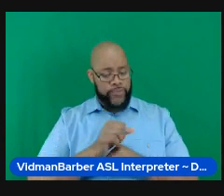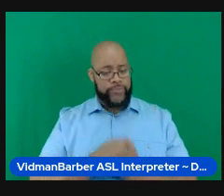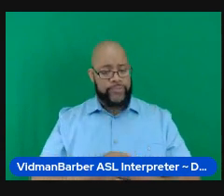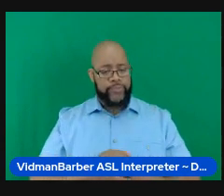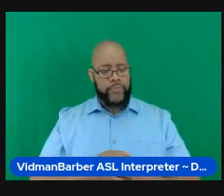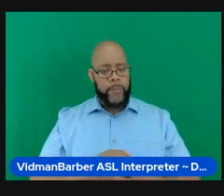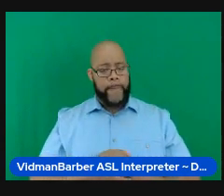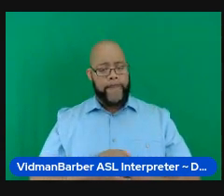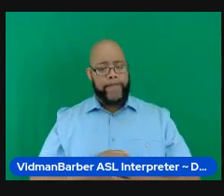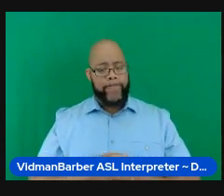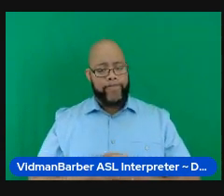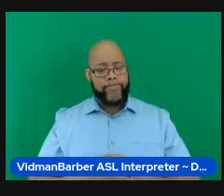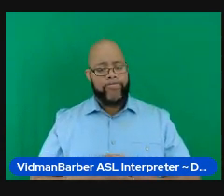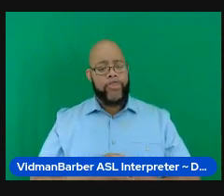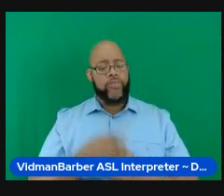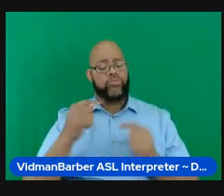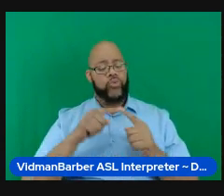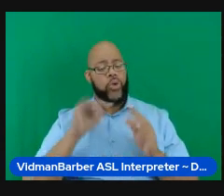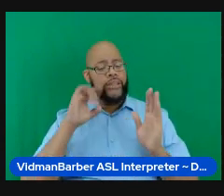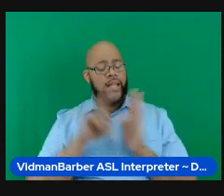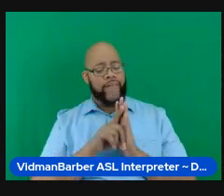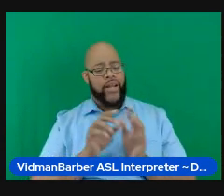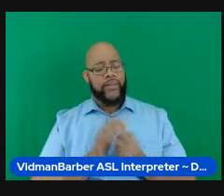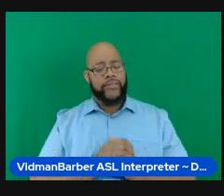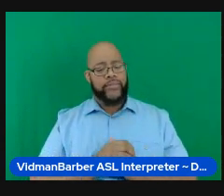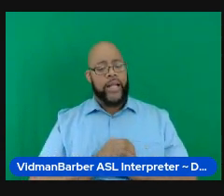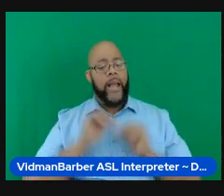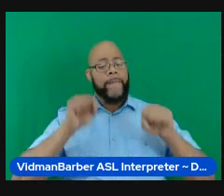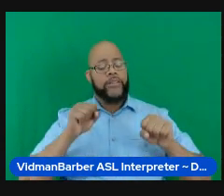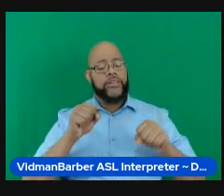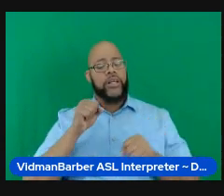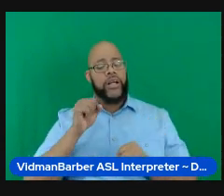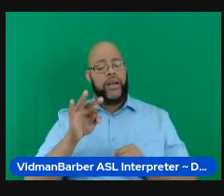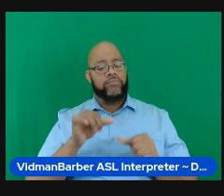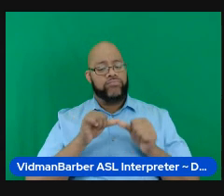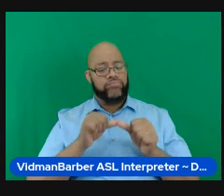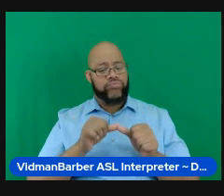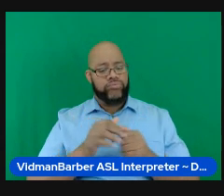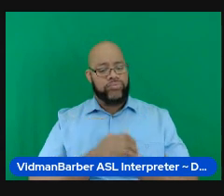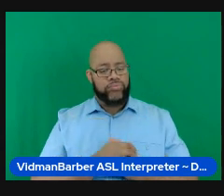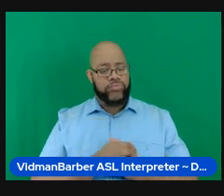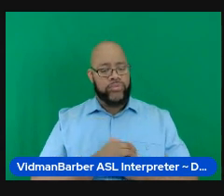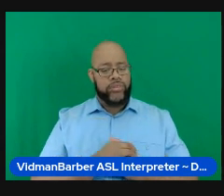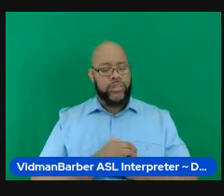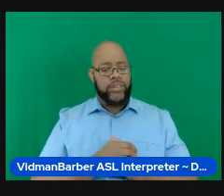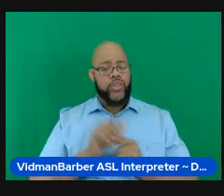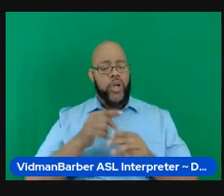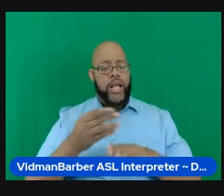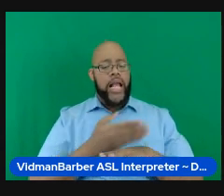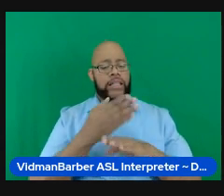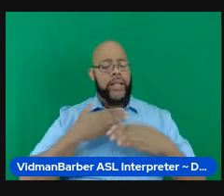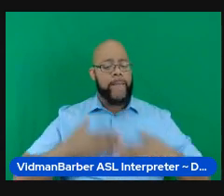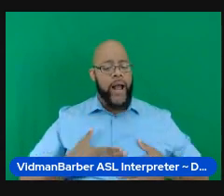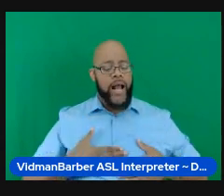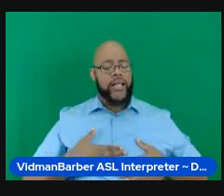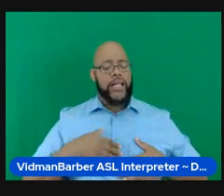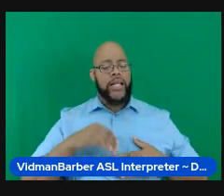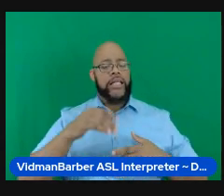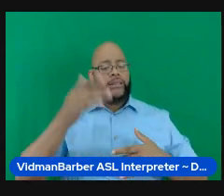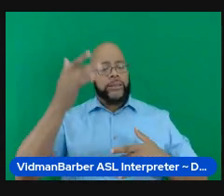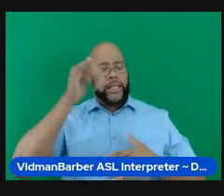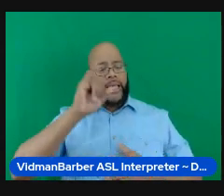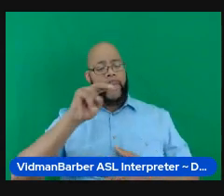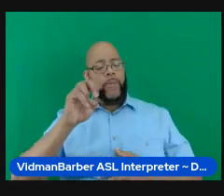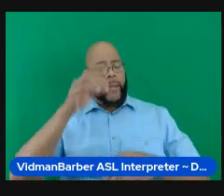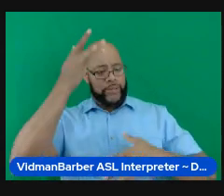which sought to identify the abilities of Moringa and Philanthus plants to enhance the body's immune system to